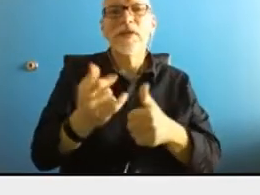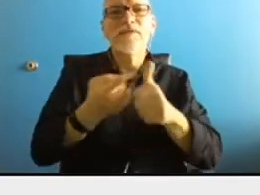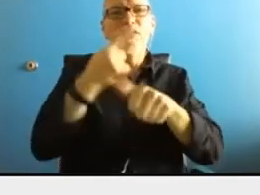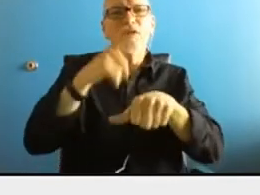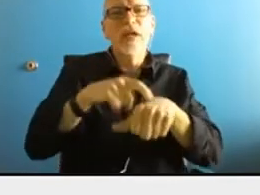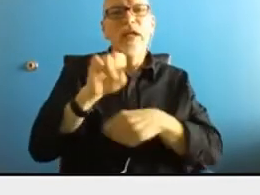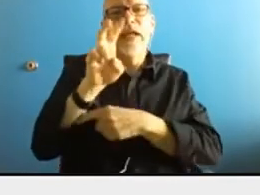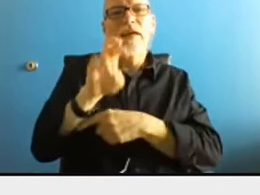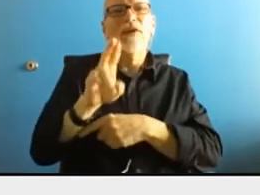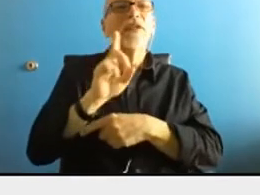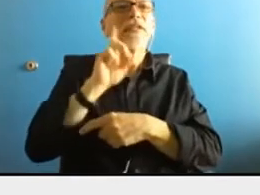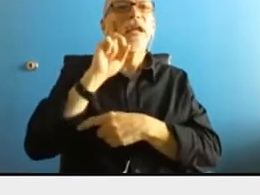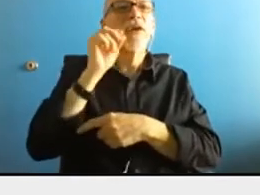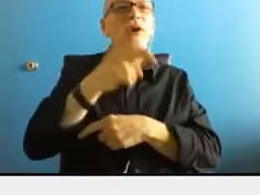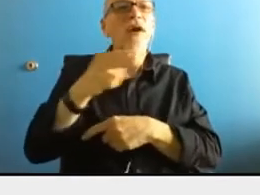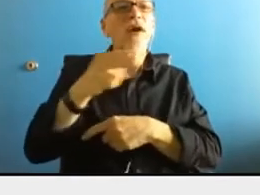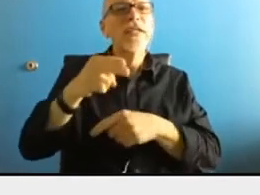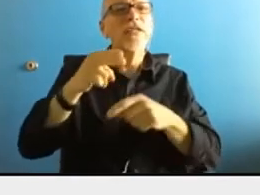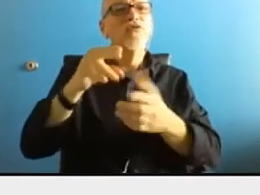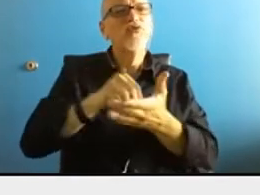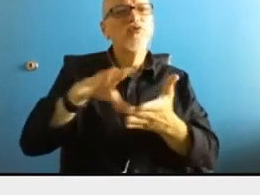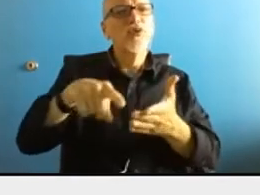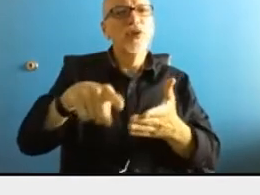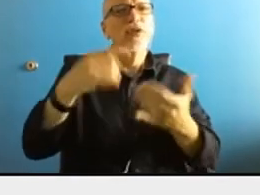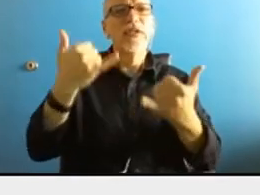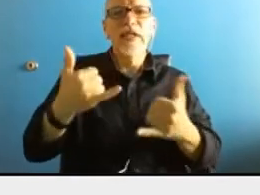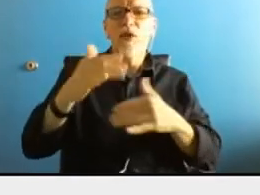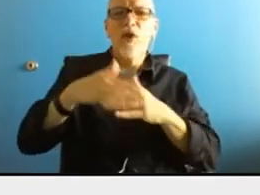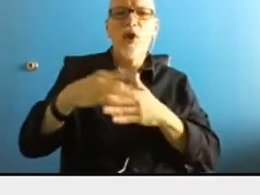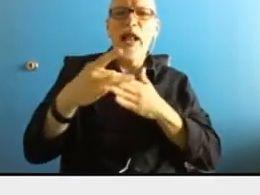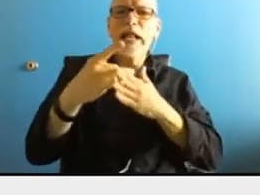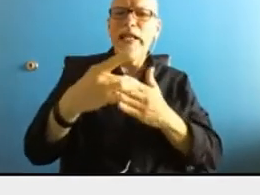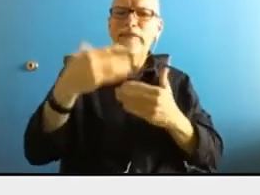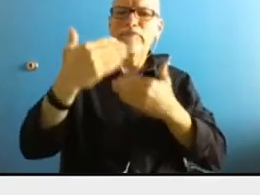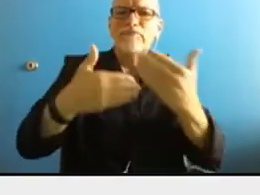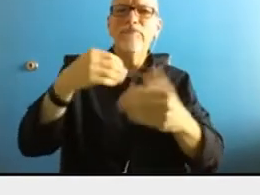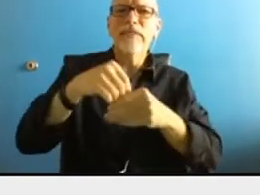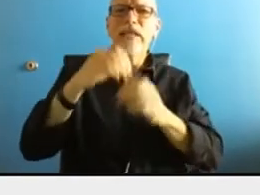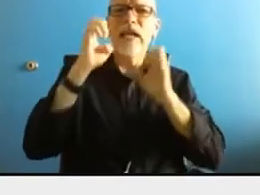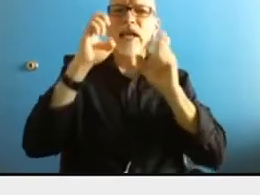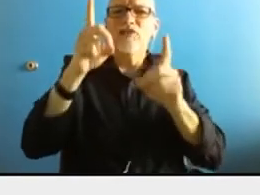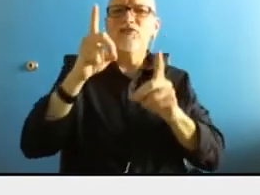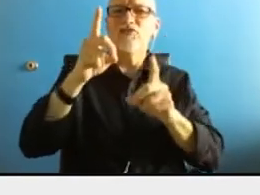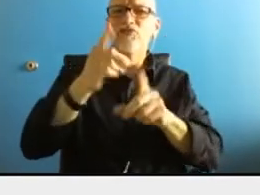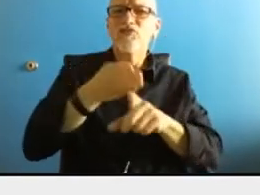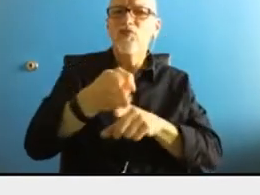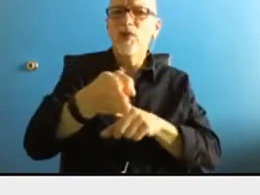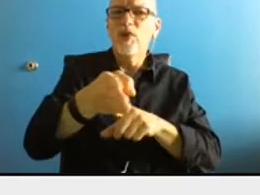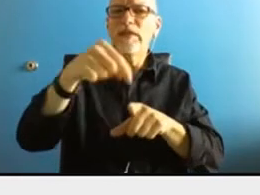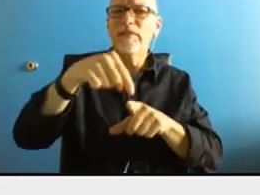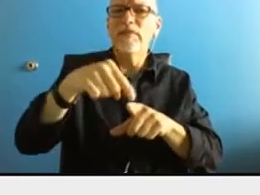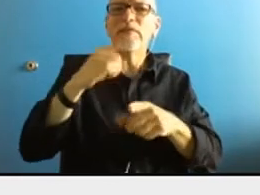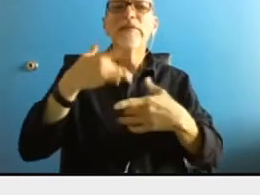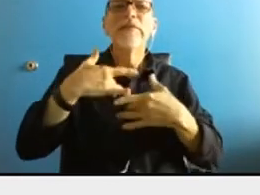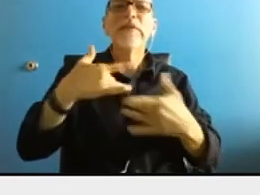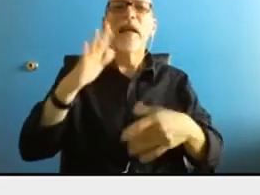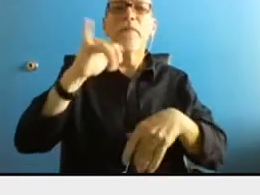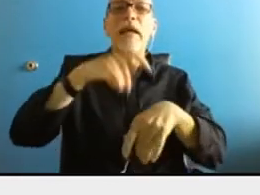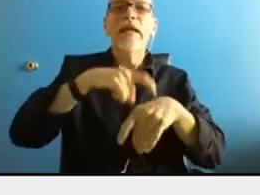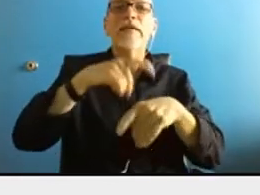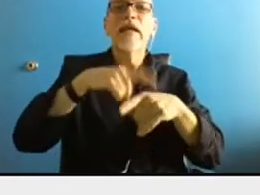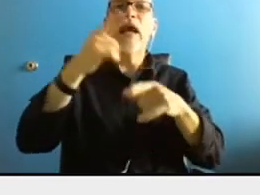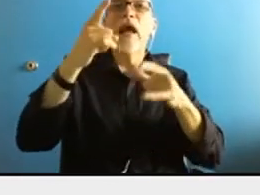that deaf, hard of hearing students have been on the cutting edge of an educational trend. Usually by the time the deaf